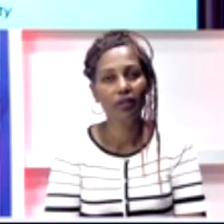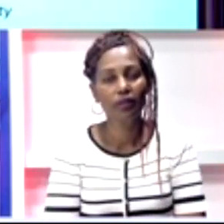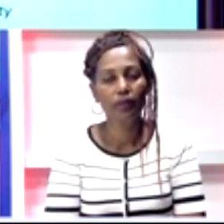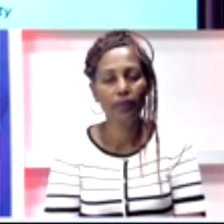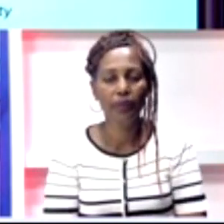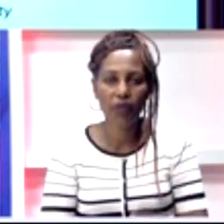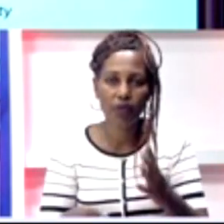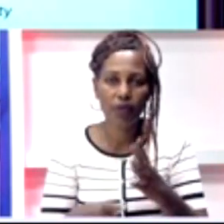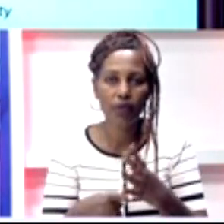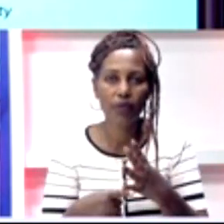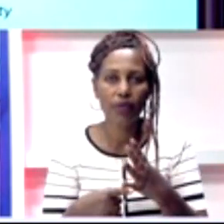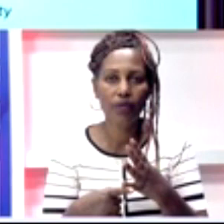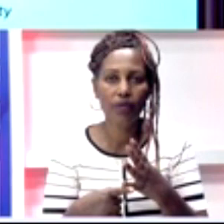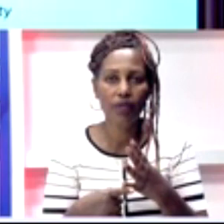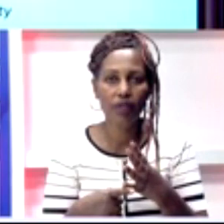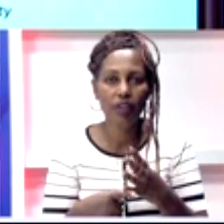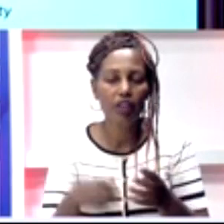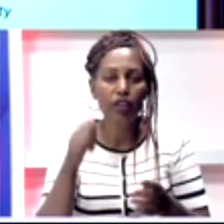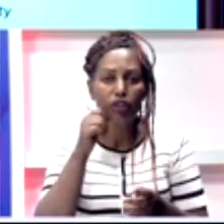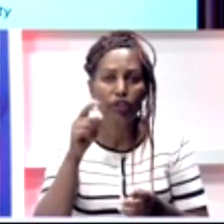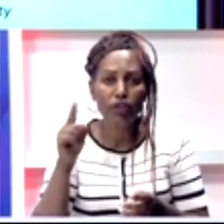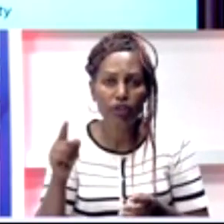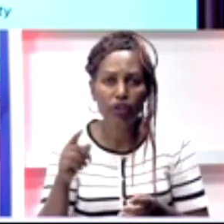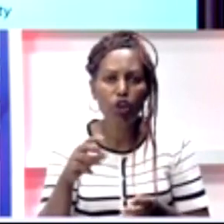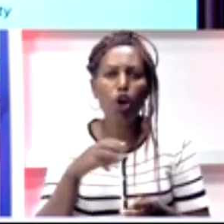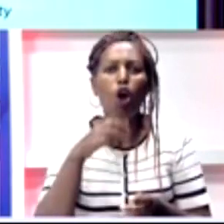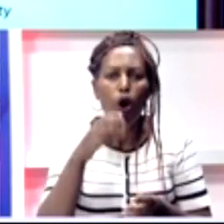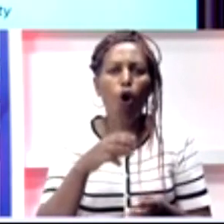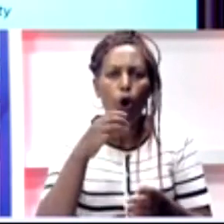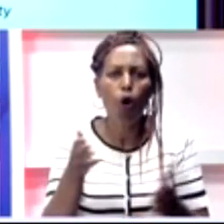Four, she coughs again and again.